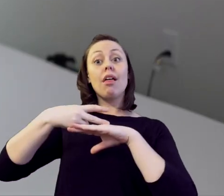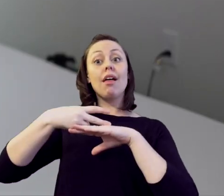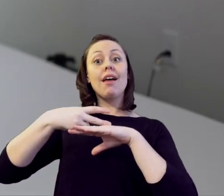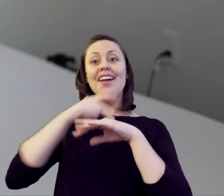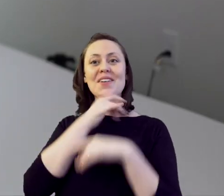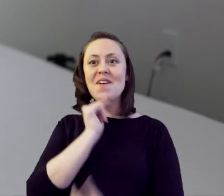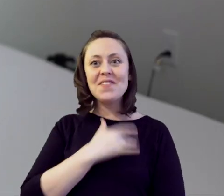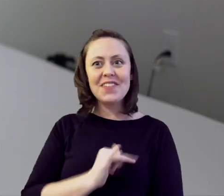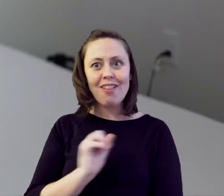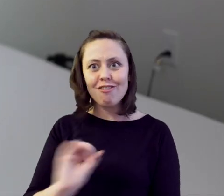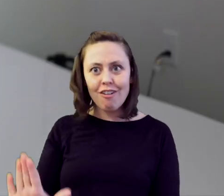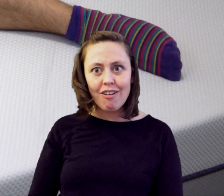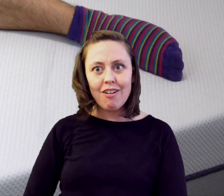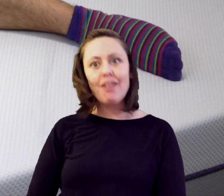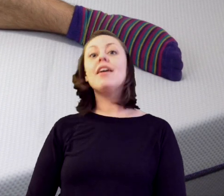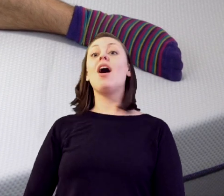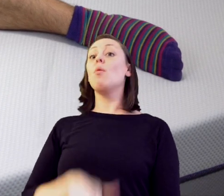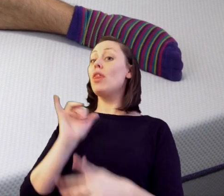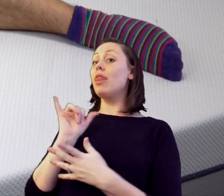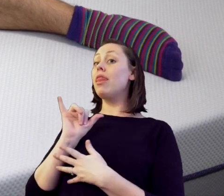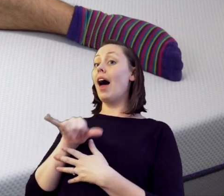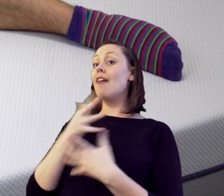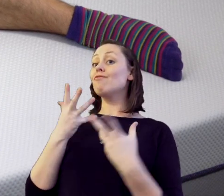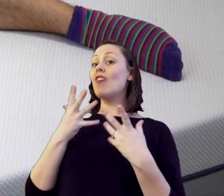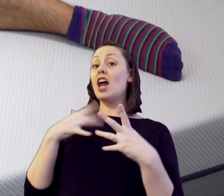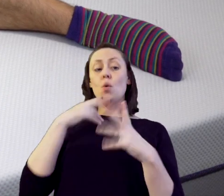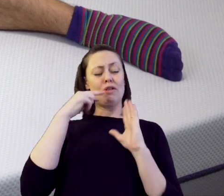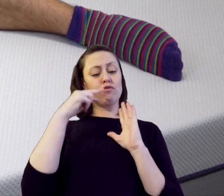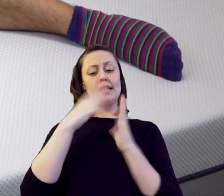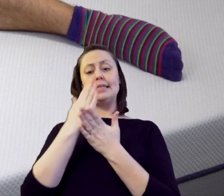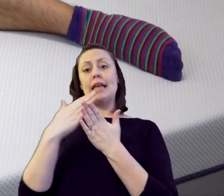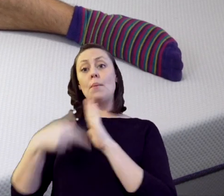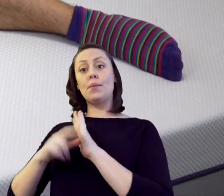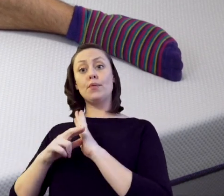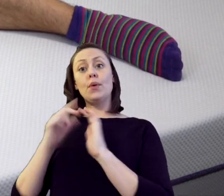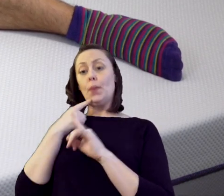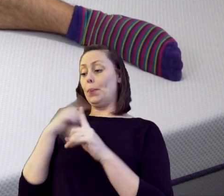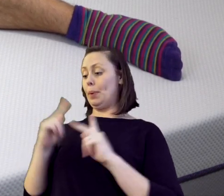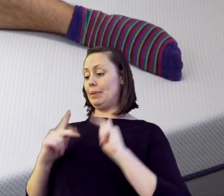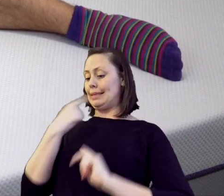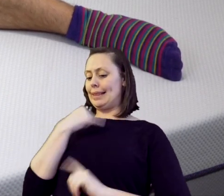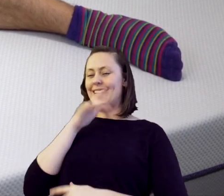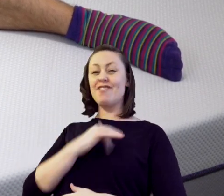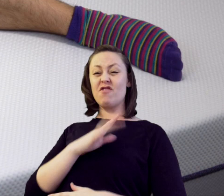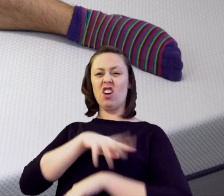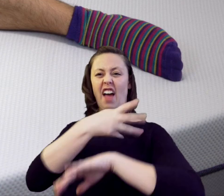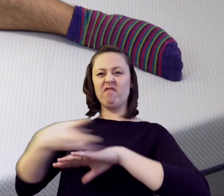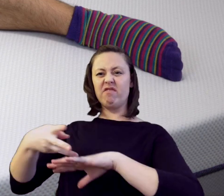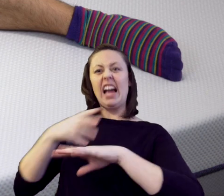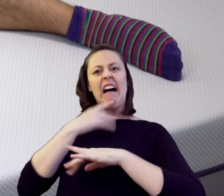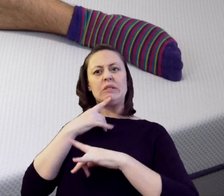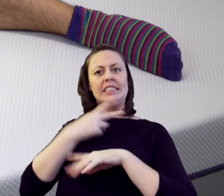you don't really feel it at all. That being said, we have read a few reviews where users said that they did feel the grid-like